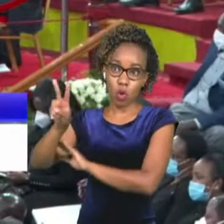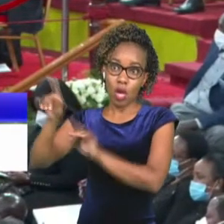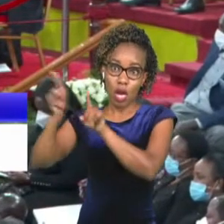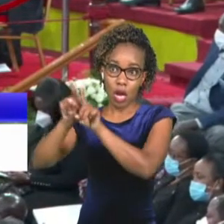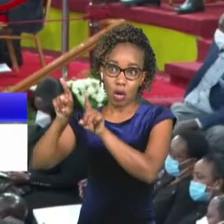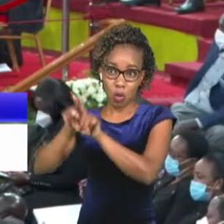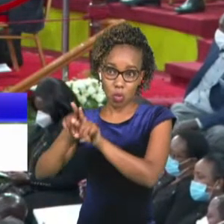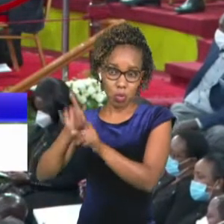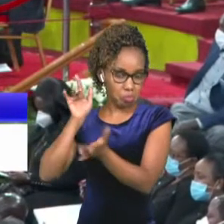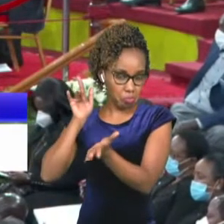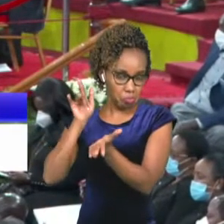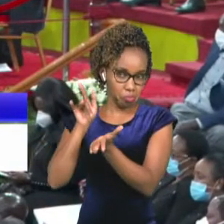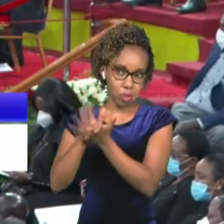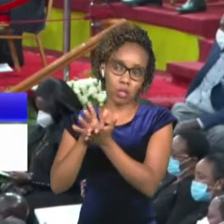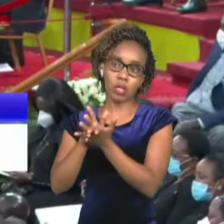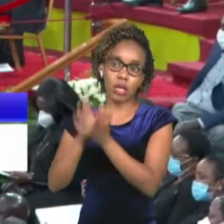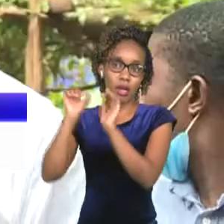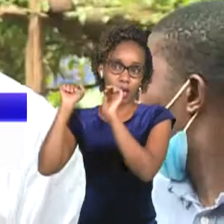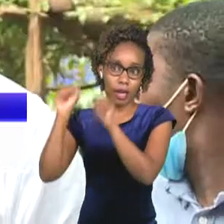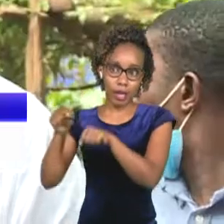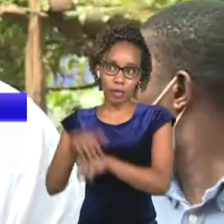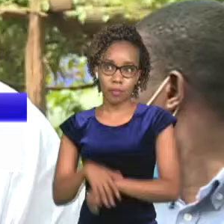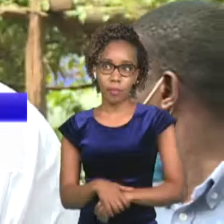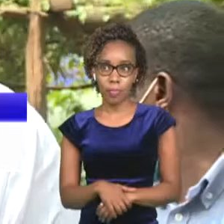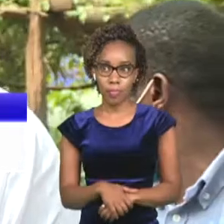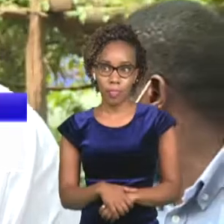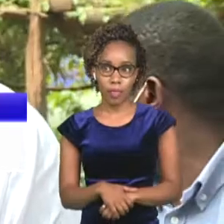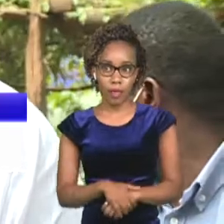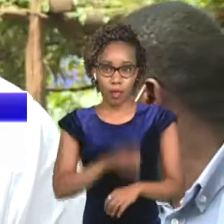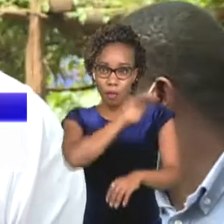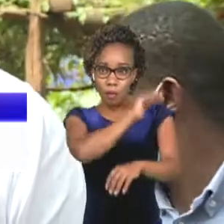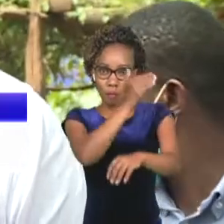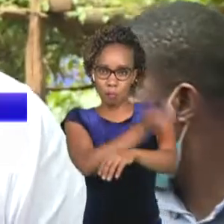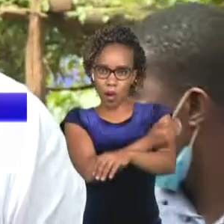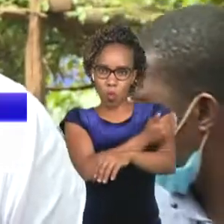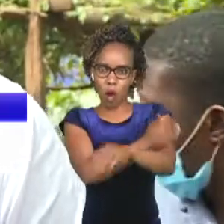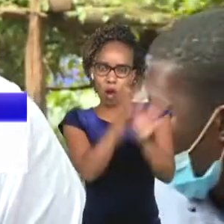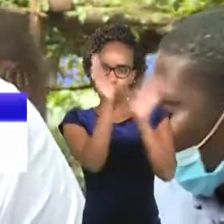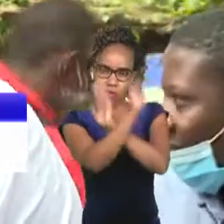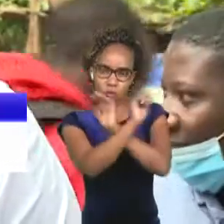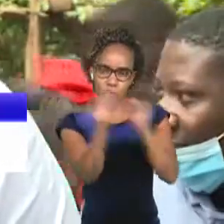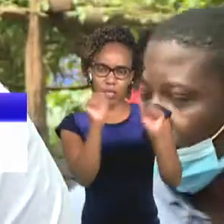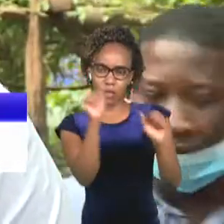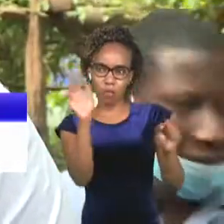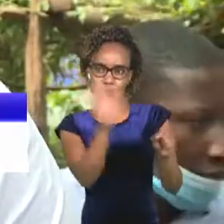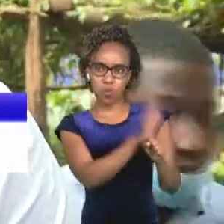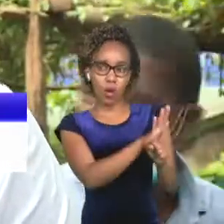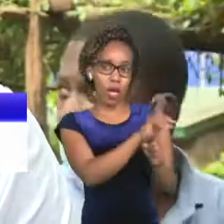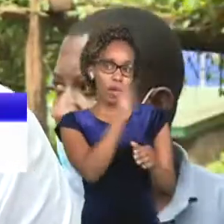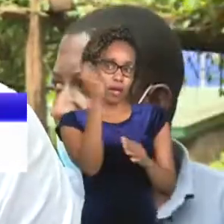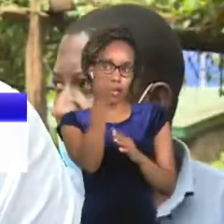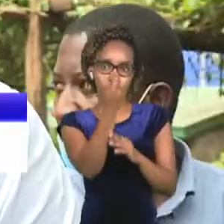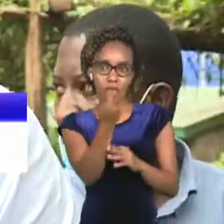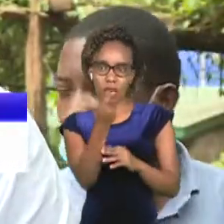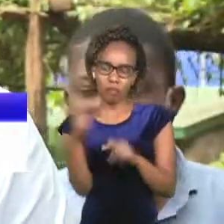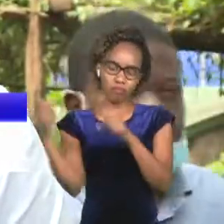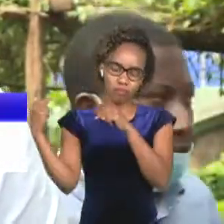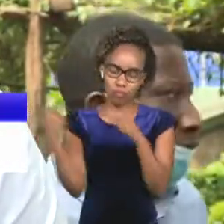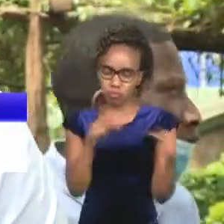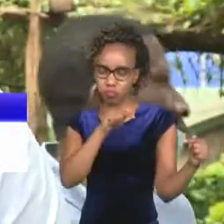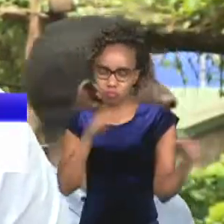also equally dismiss them. Imperial president. Kenya tumekuwa tunapigania kuwa